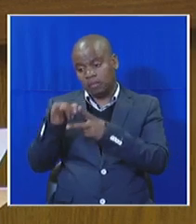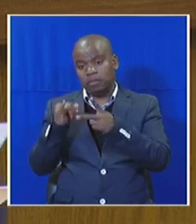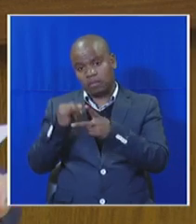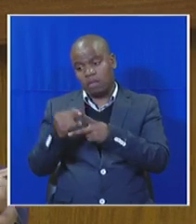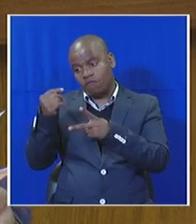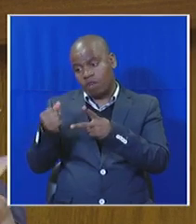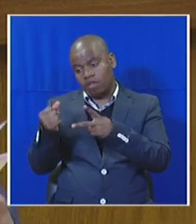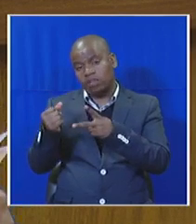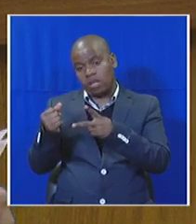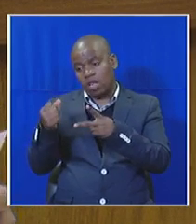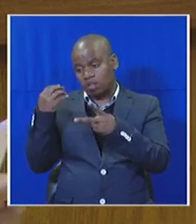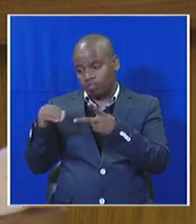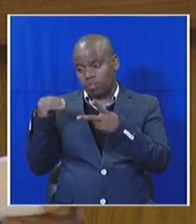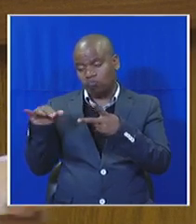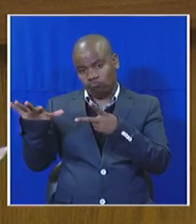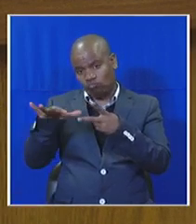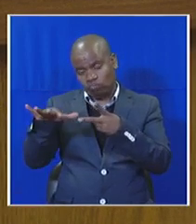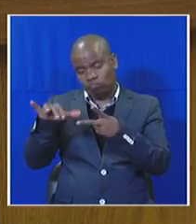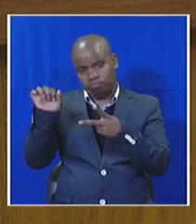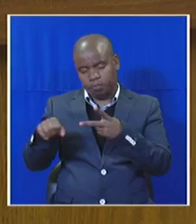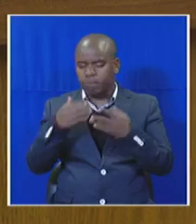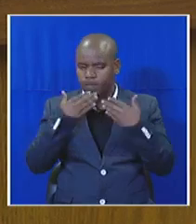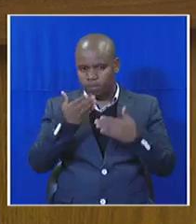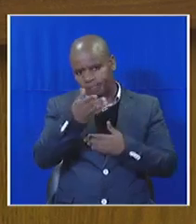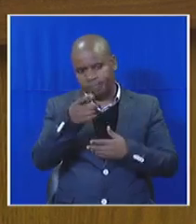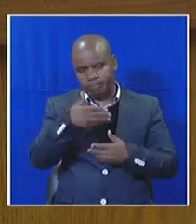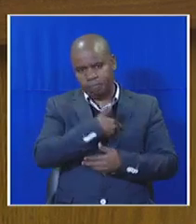financial institutions. I thank you, Madam Chair.